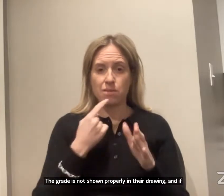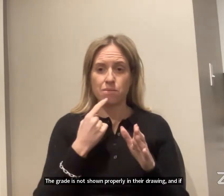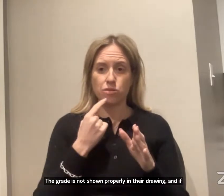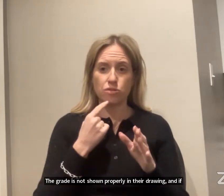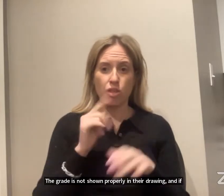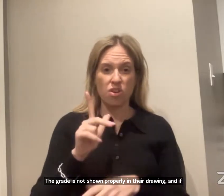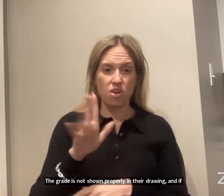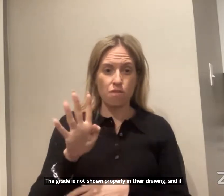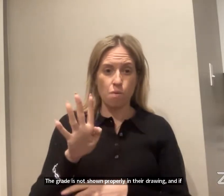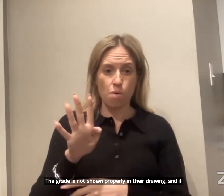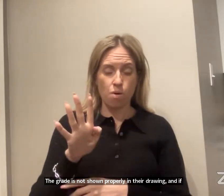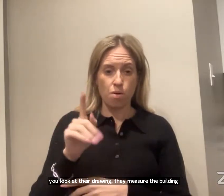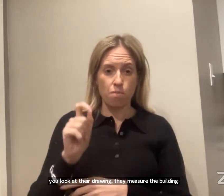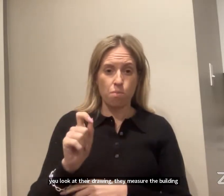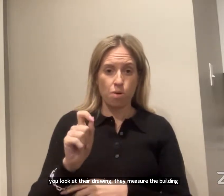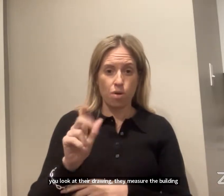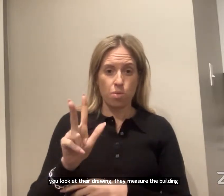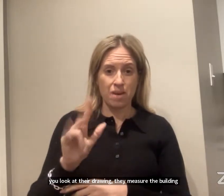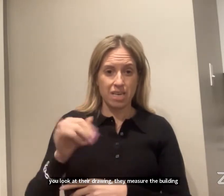3 inches.